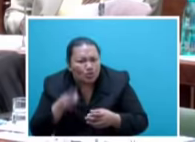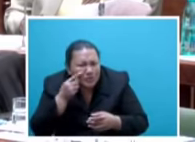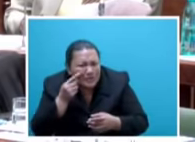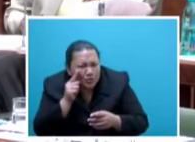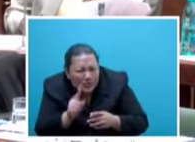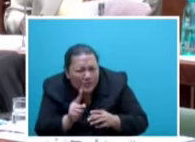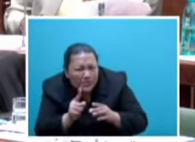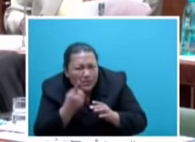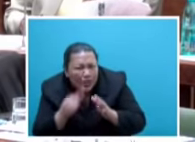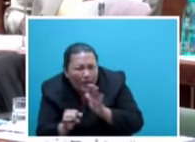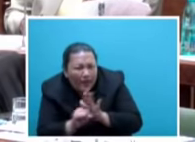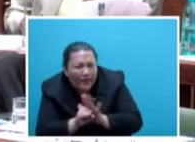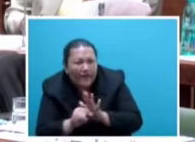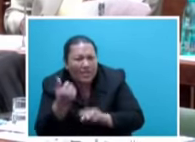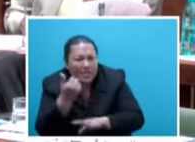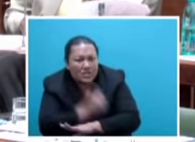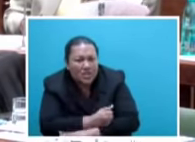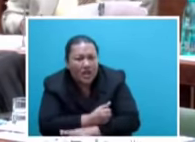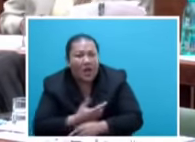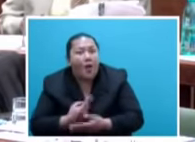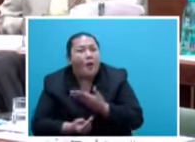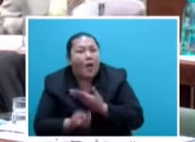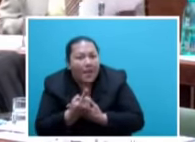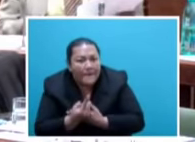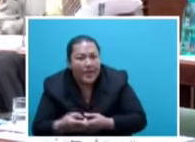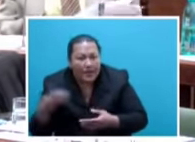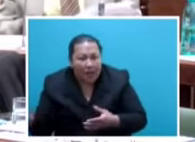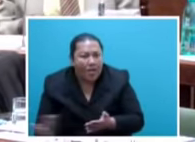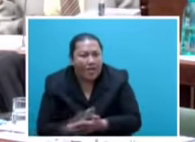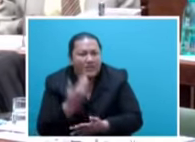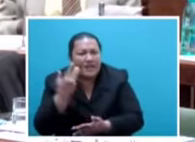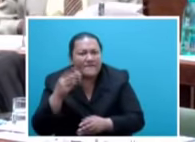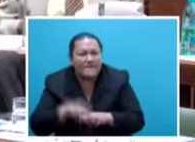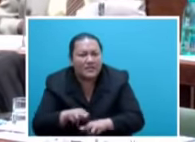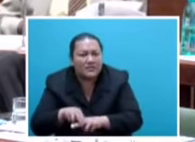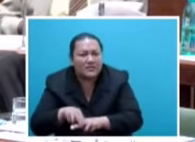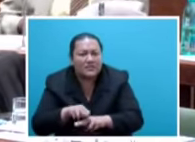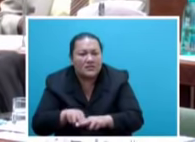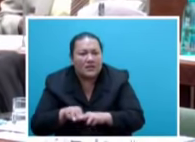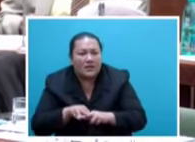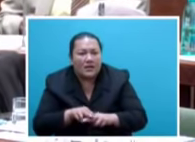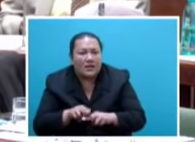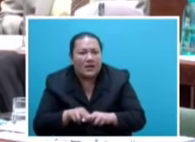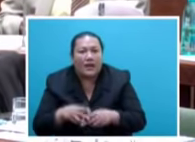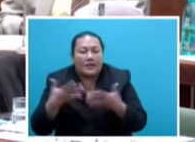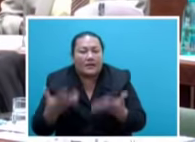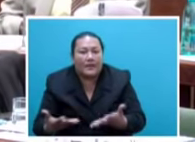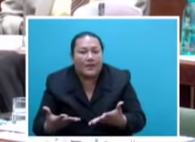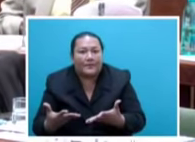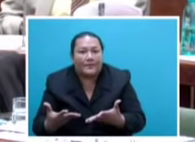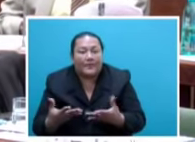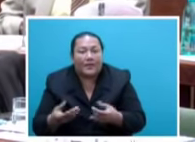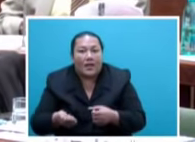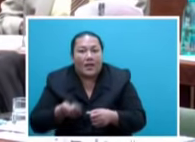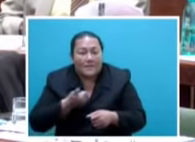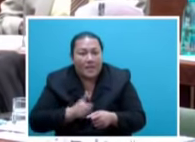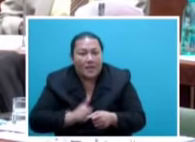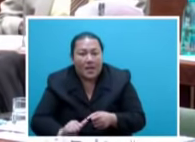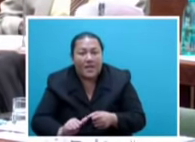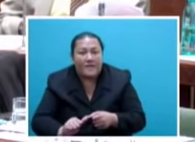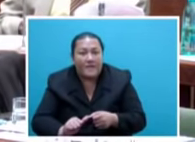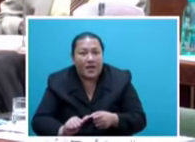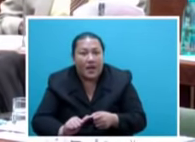The culture of bullying is well and truly alive, and I dare say even aided by the behavior that they see from those who have sworn